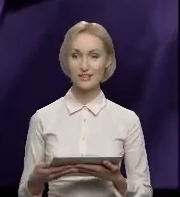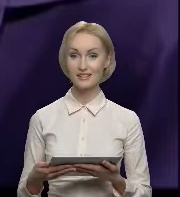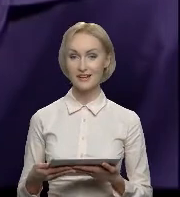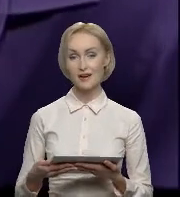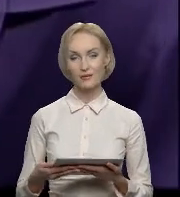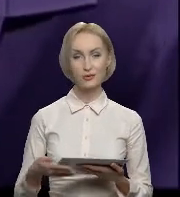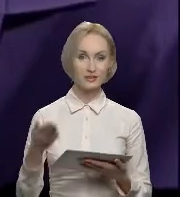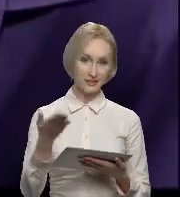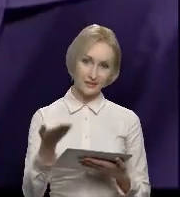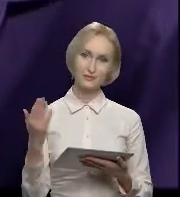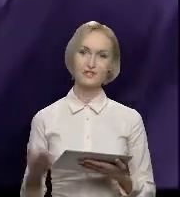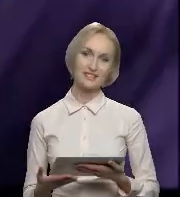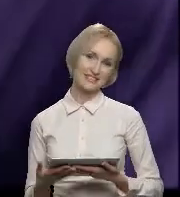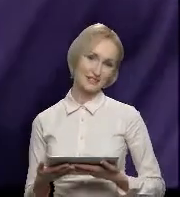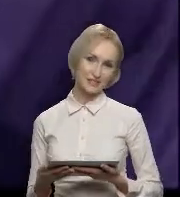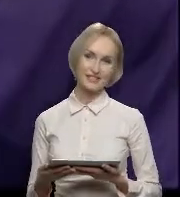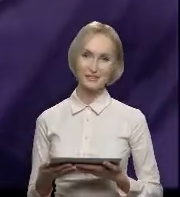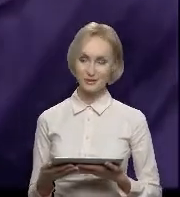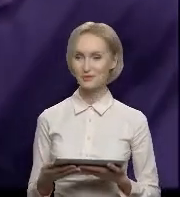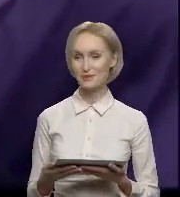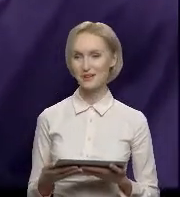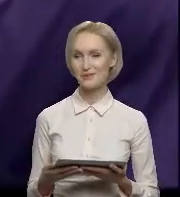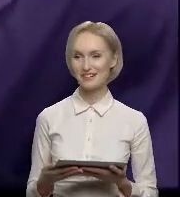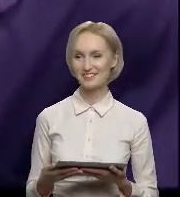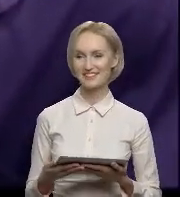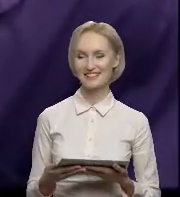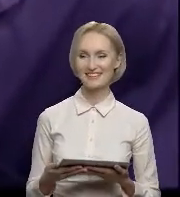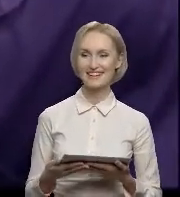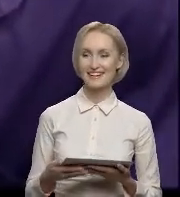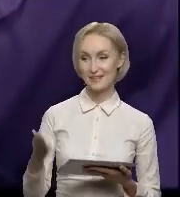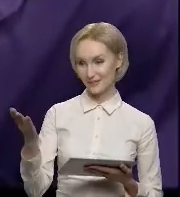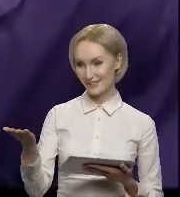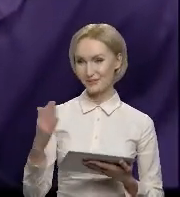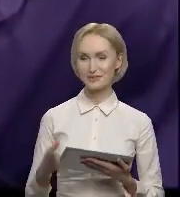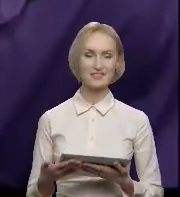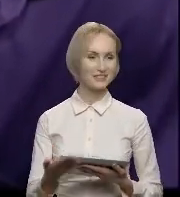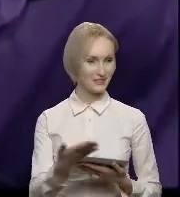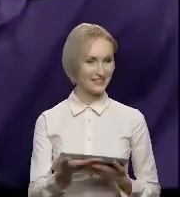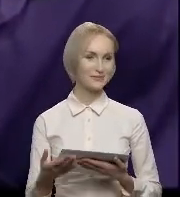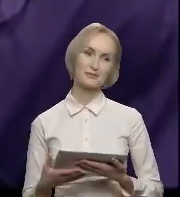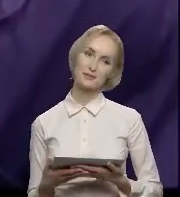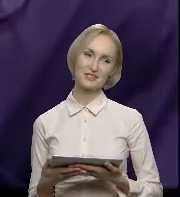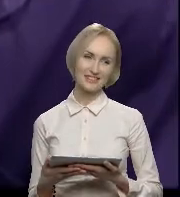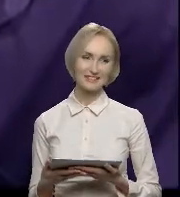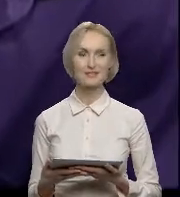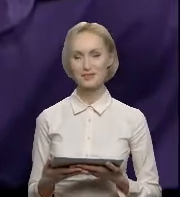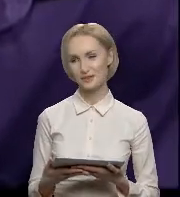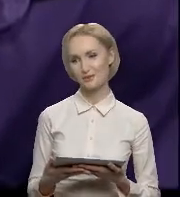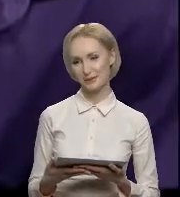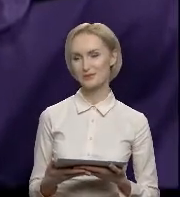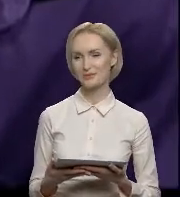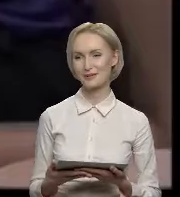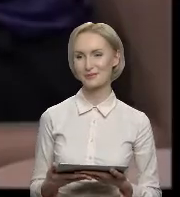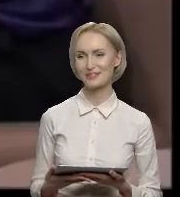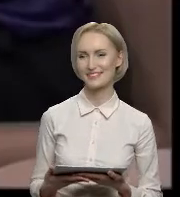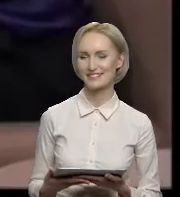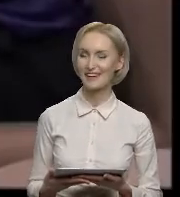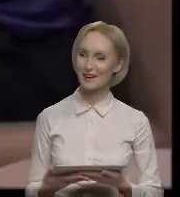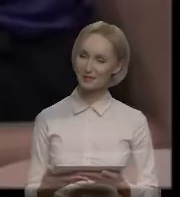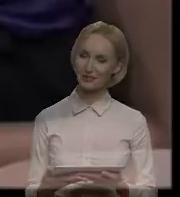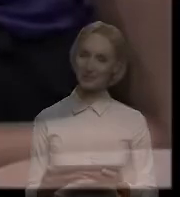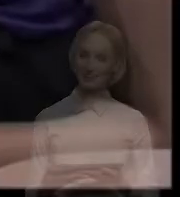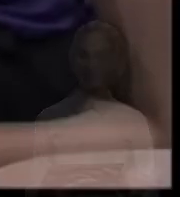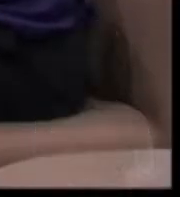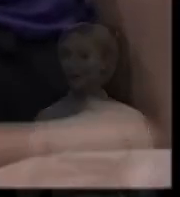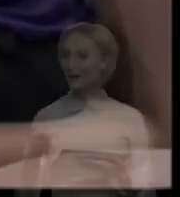exact same nose. Are big sure? and flaring. Well, guess what? The baby's light because Tyrone is white. Is that it? Is that what you're saying? Yes, sir.